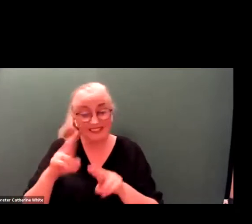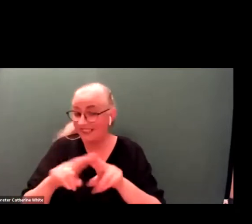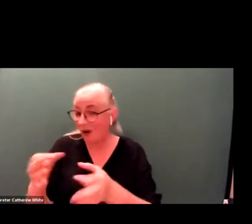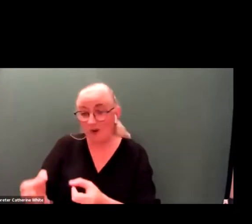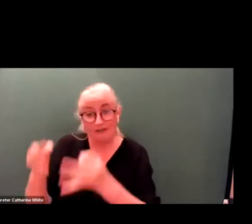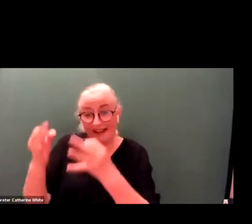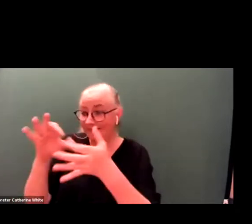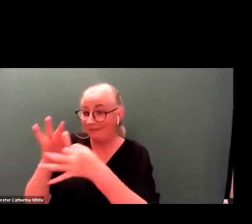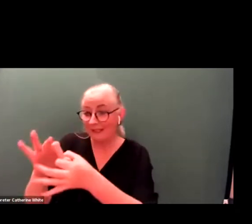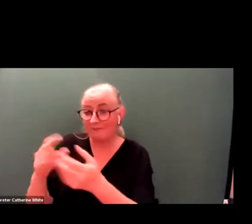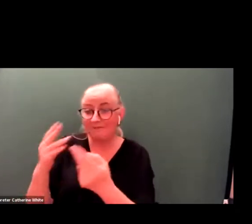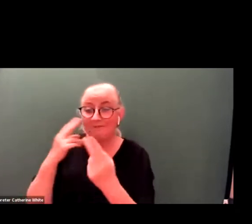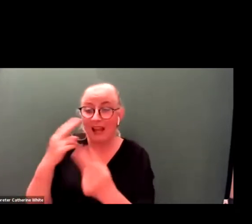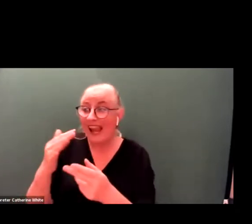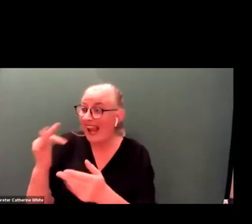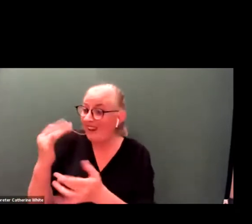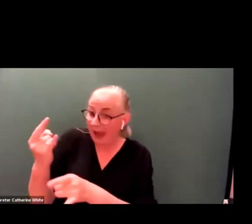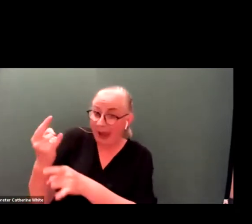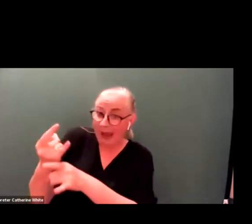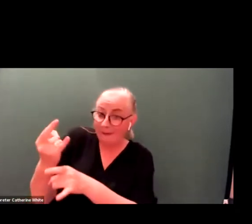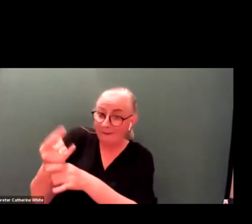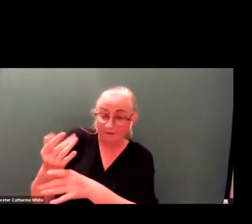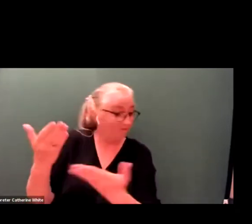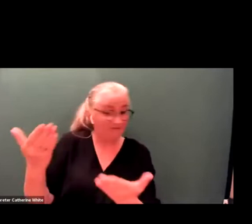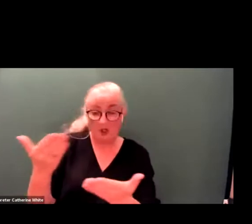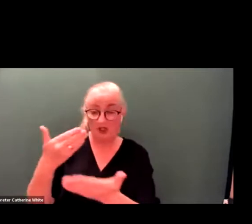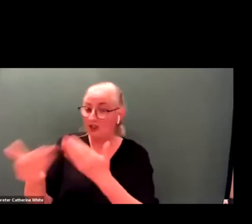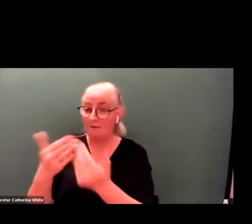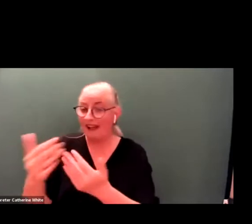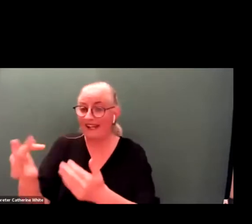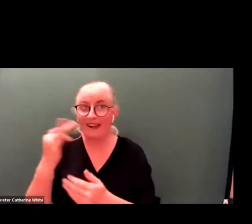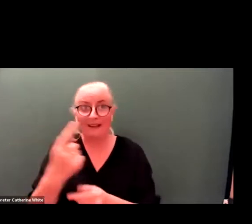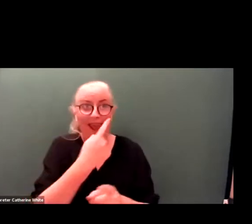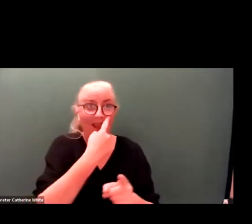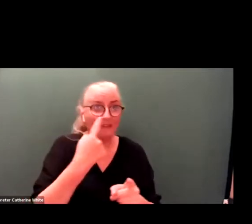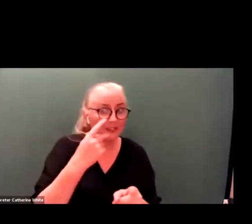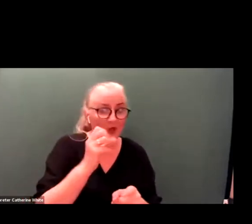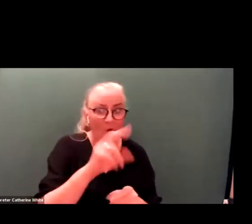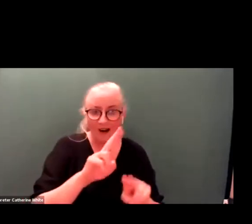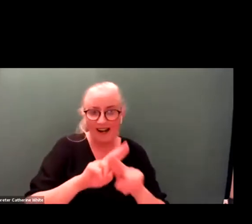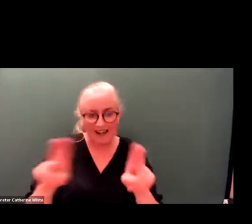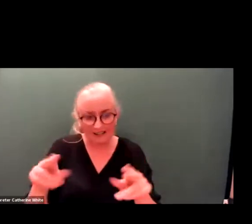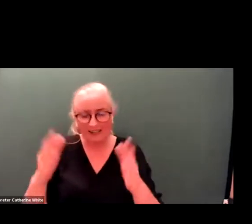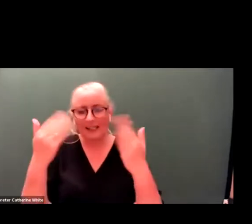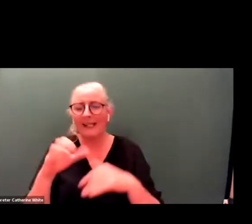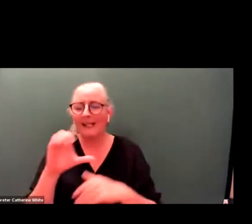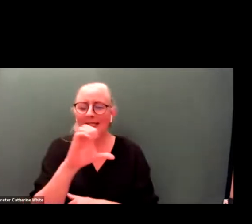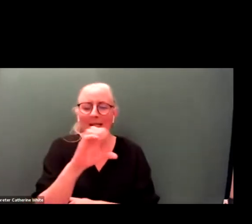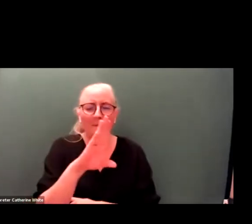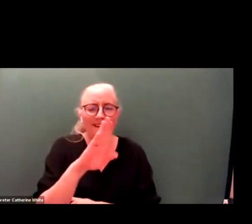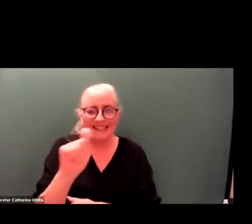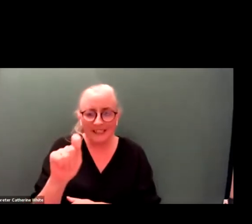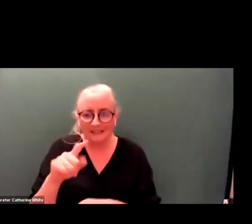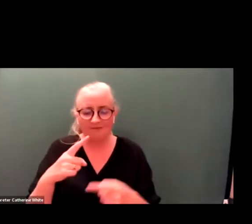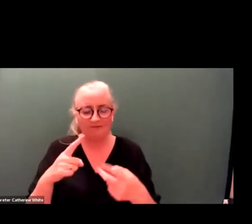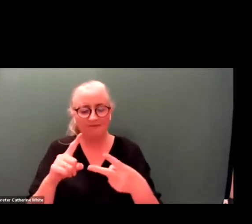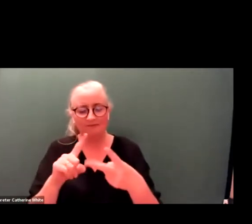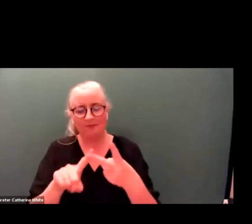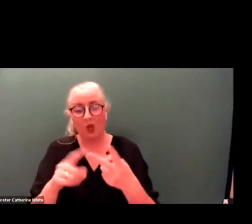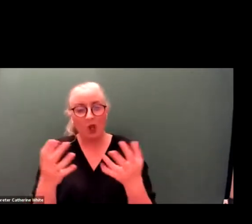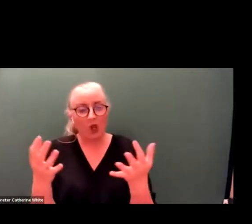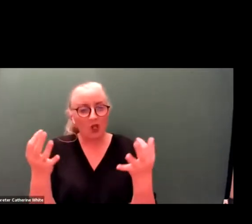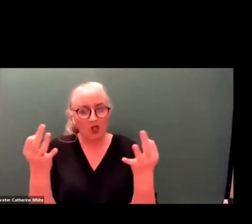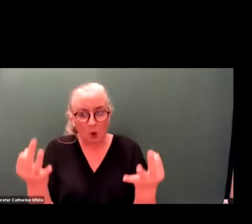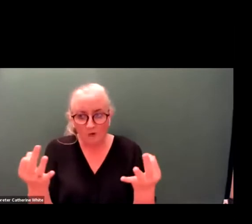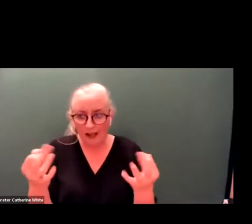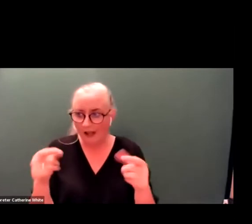but you know, if it helps, it doesn't really matter if the evidence is there or not. CBT and yoga have some good evidence for the